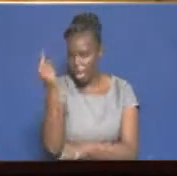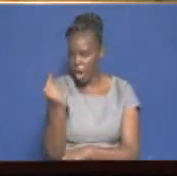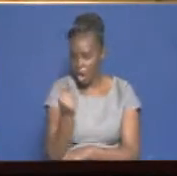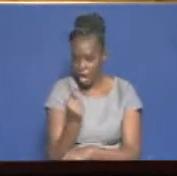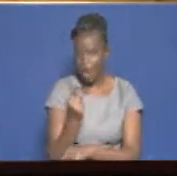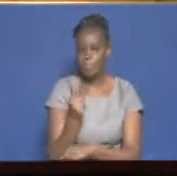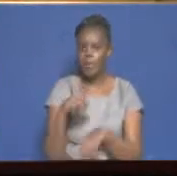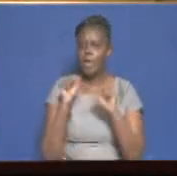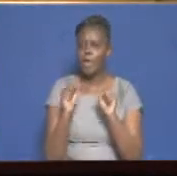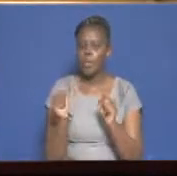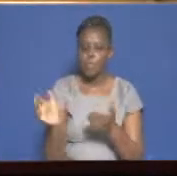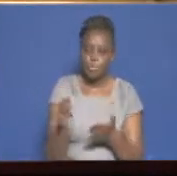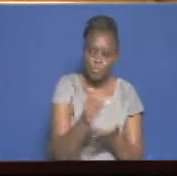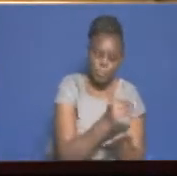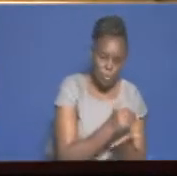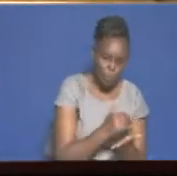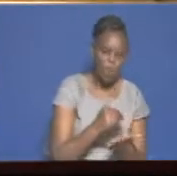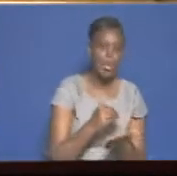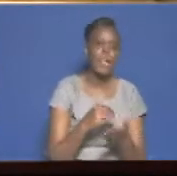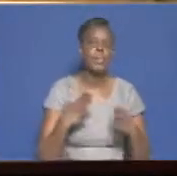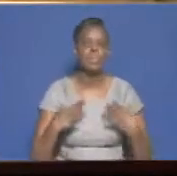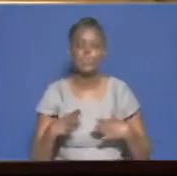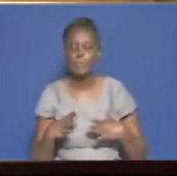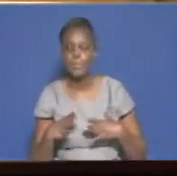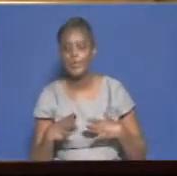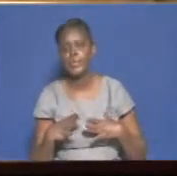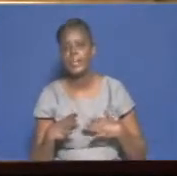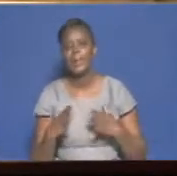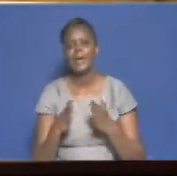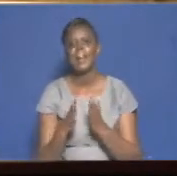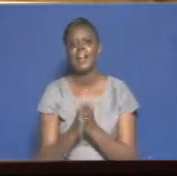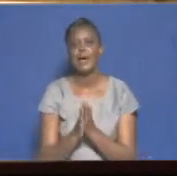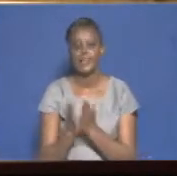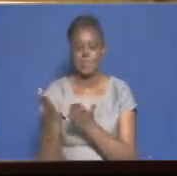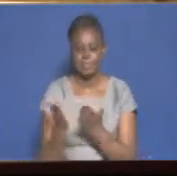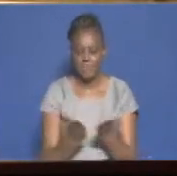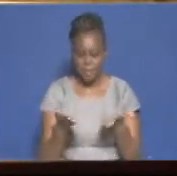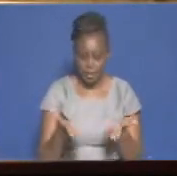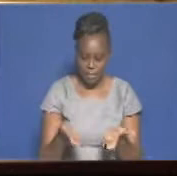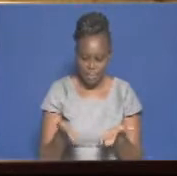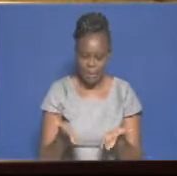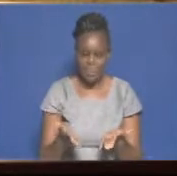because you are able to mobilize clans people, and they bring you here.